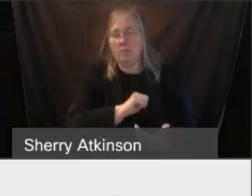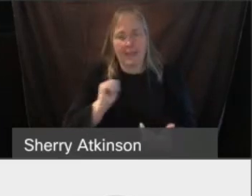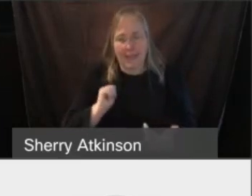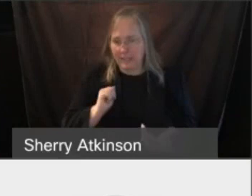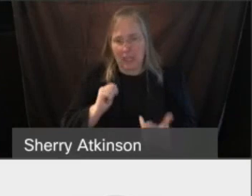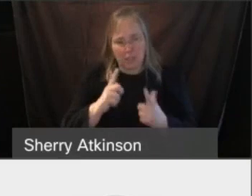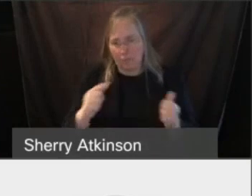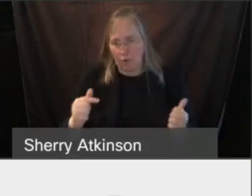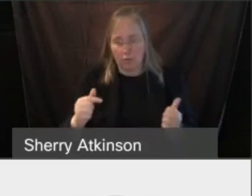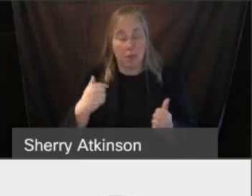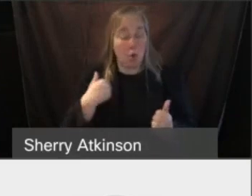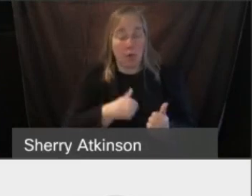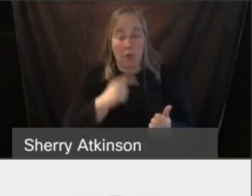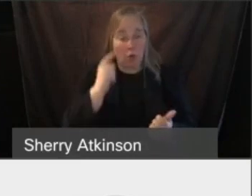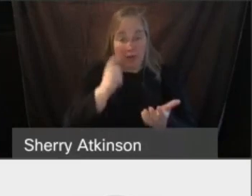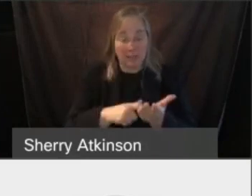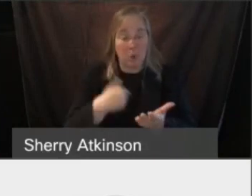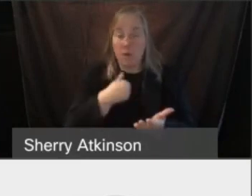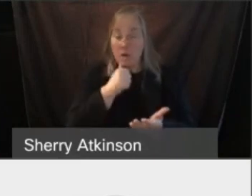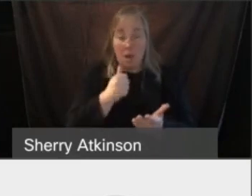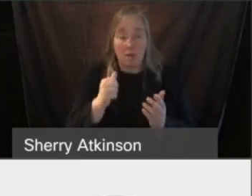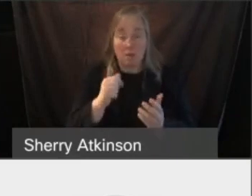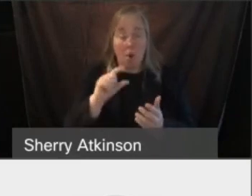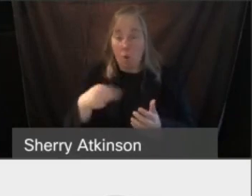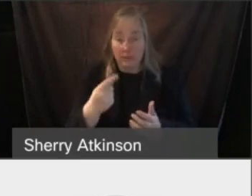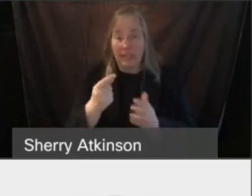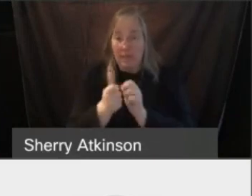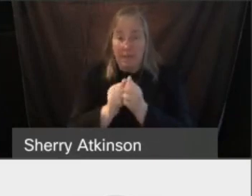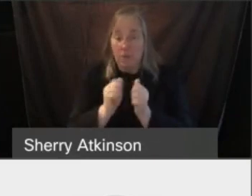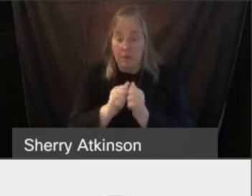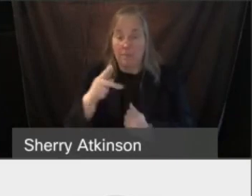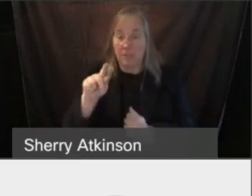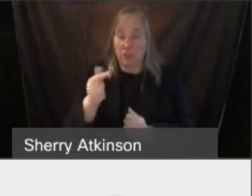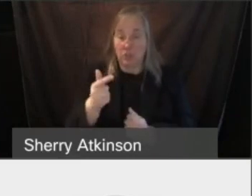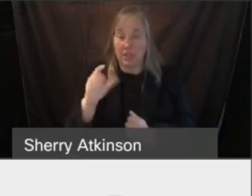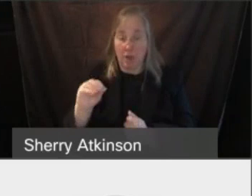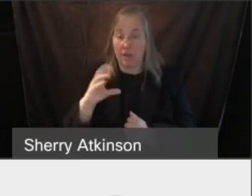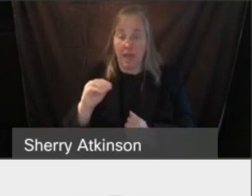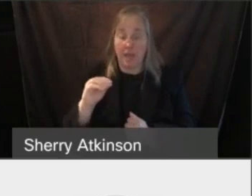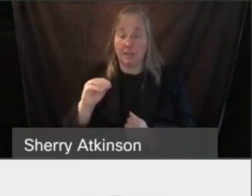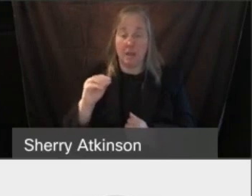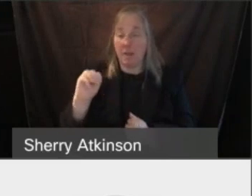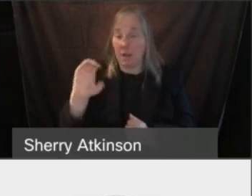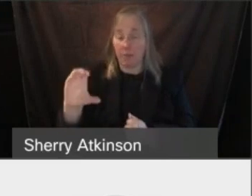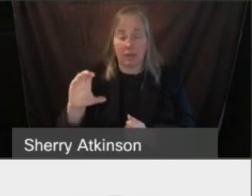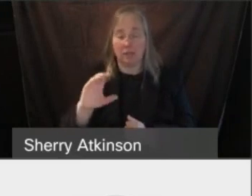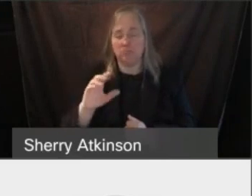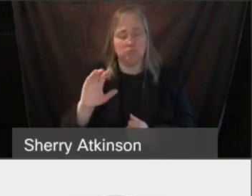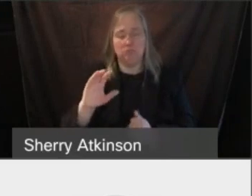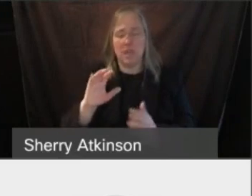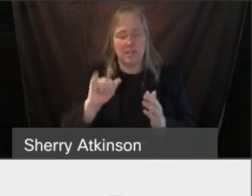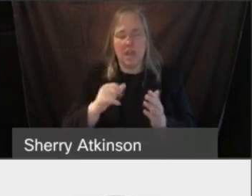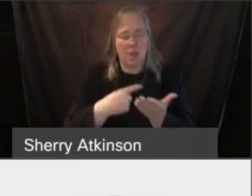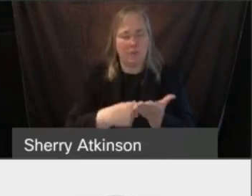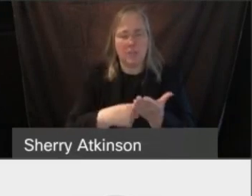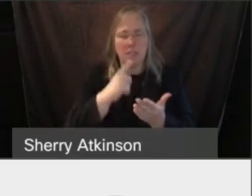we're no longer just competing with Prince George's County and Montgomery County, that the conversation is moving up